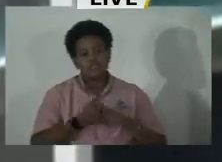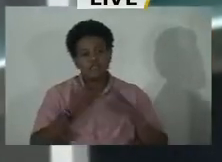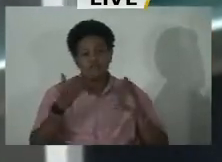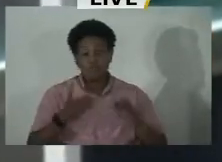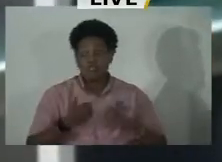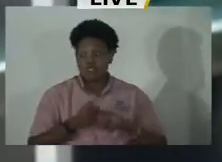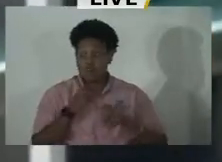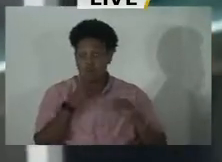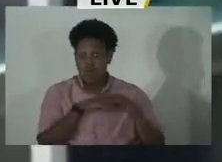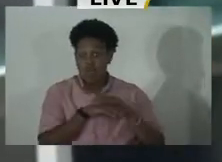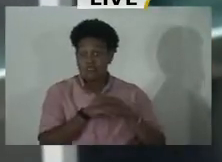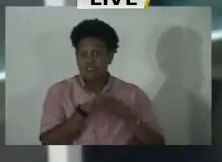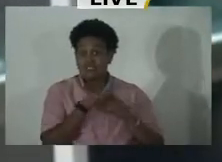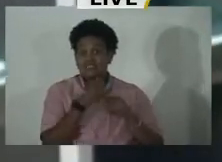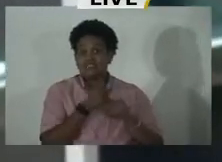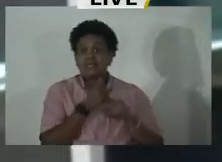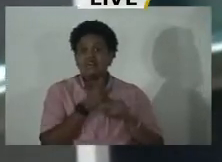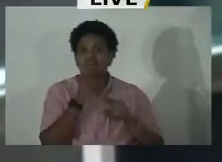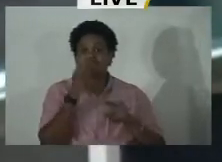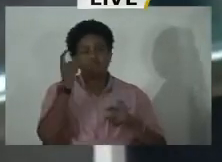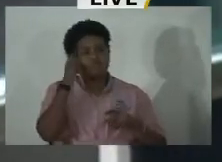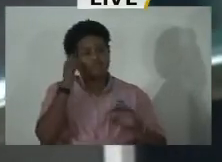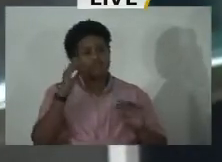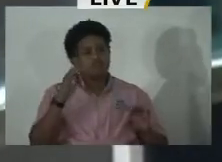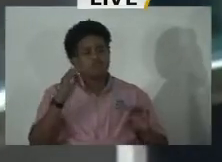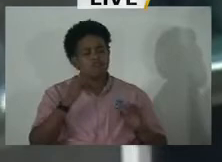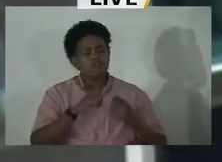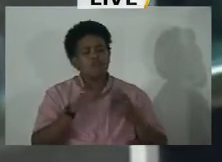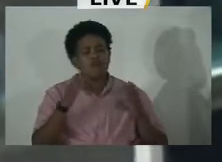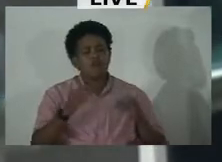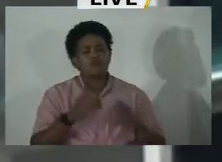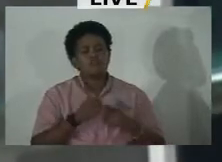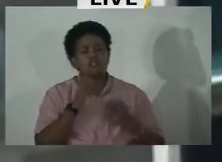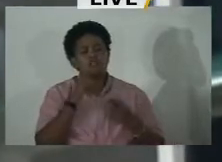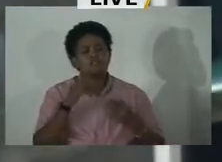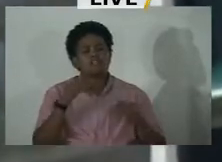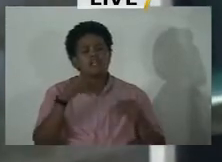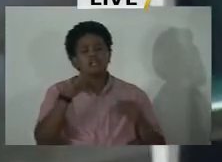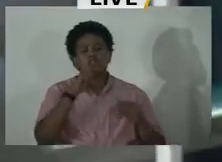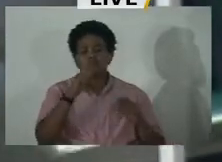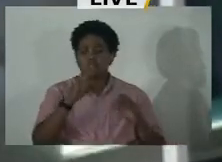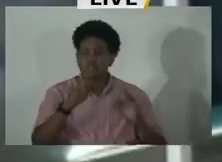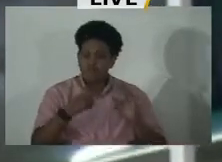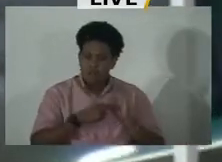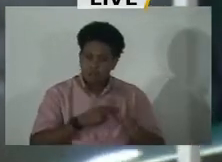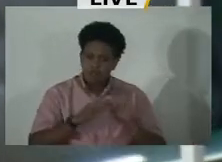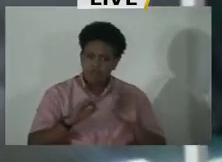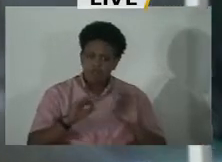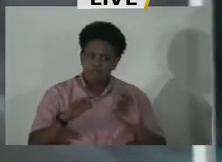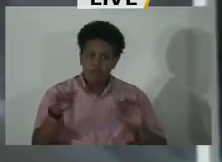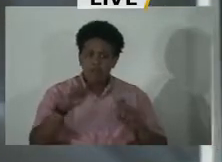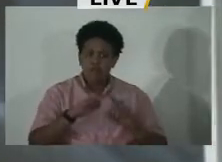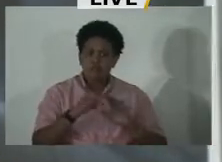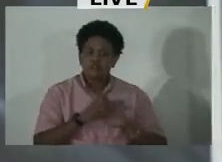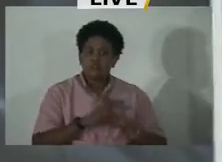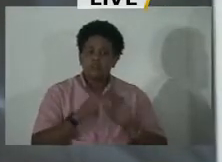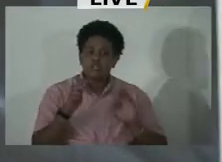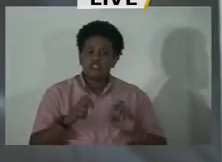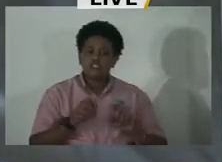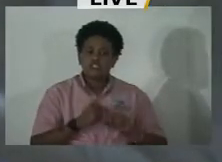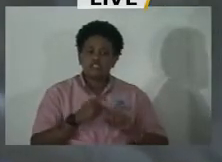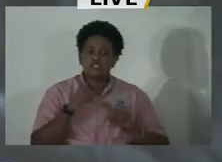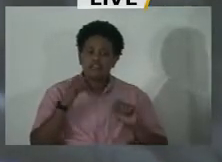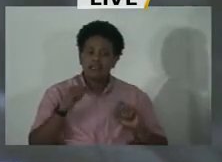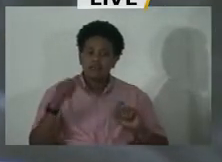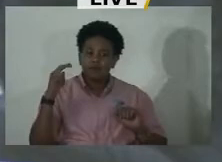persons accessing it are of sound mind and that the persons selling it are reputable and so on. But those are policy issues to be looked at, but